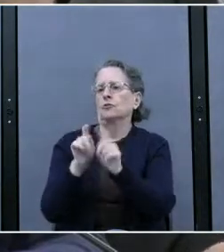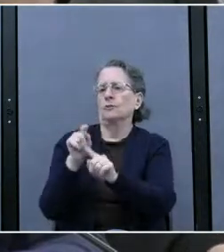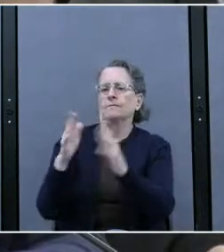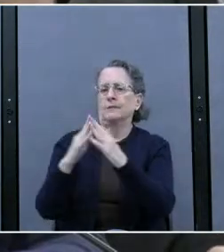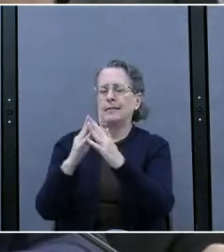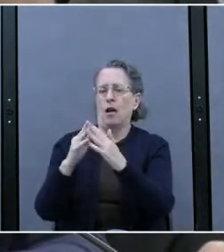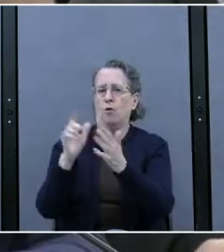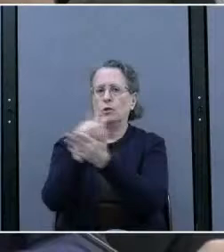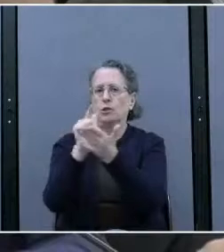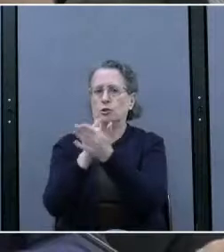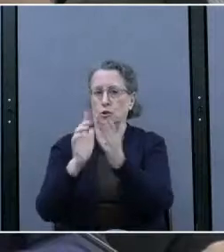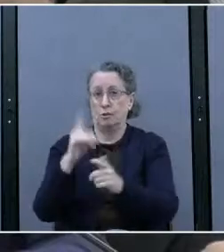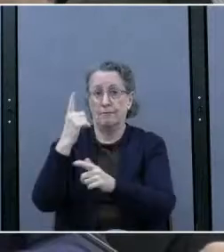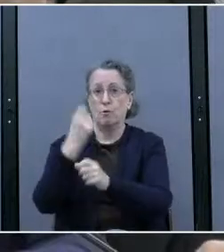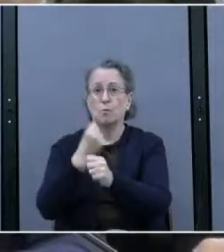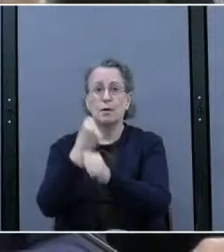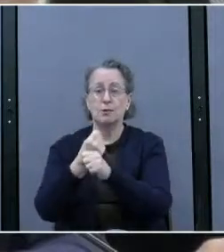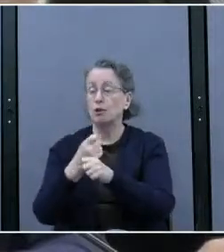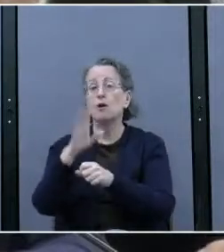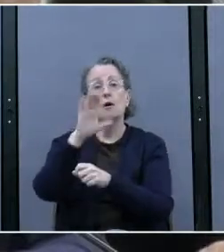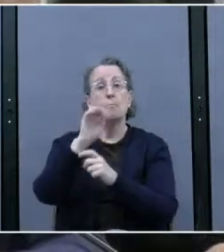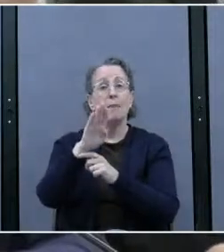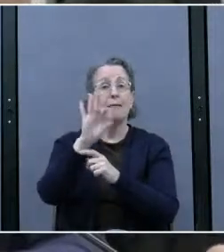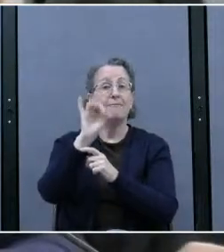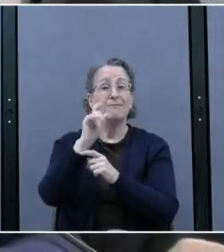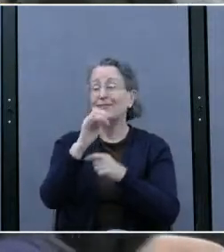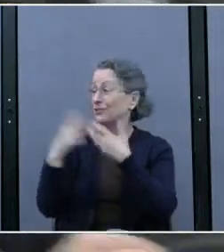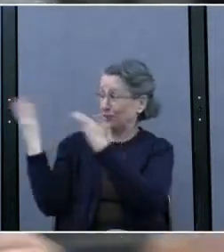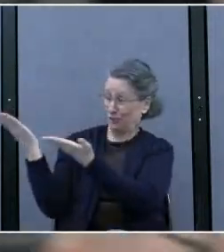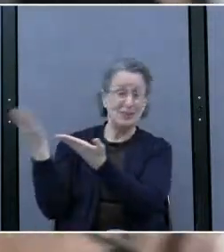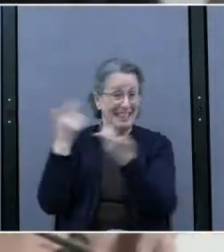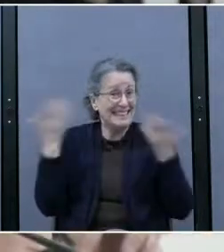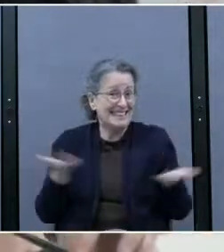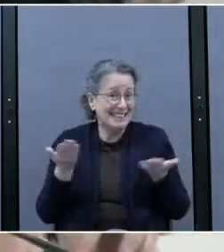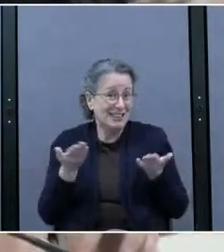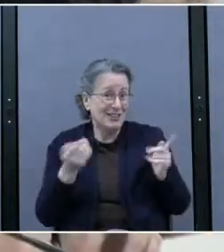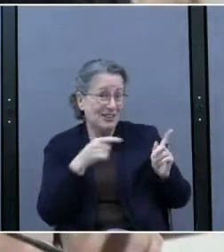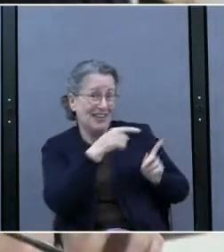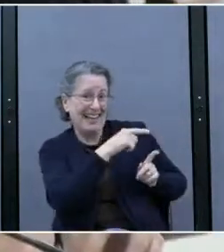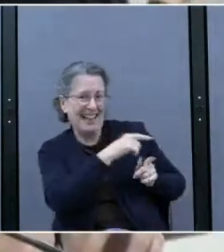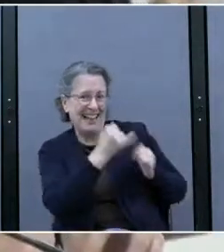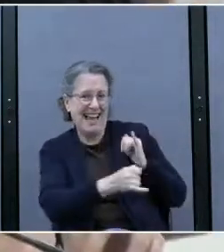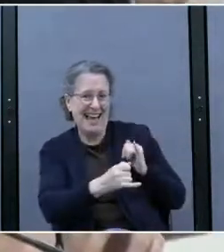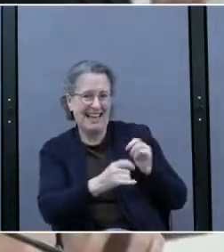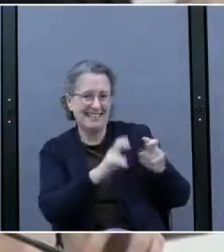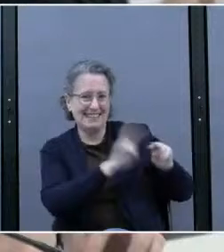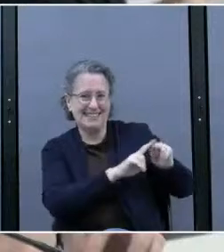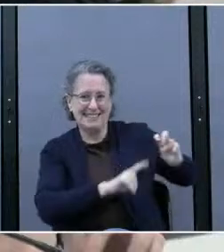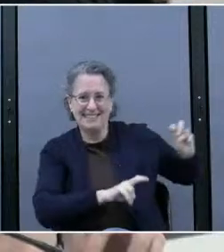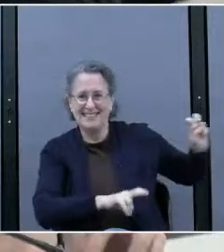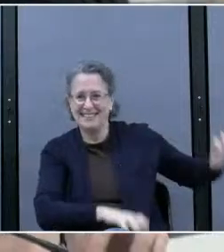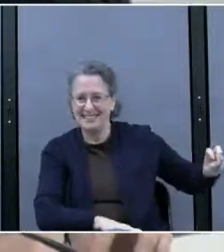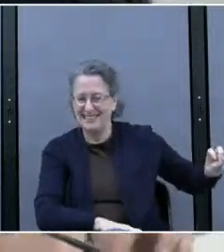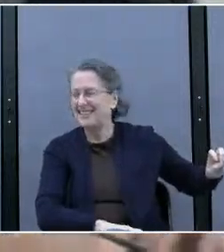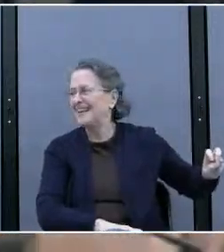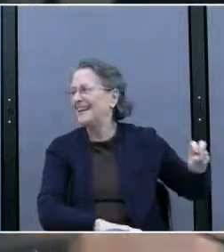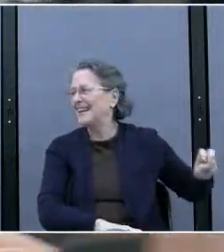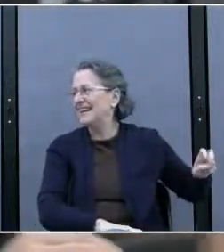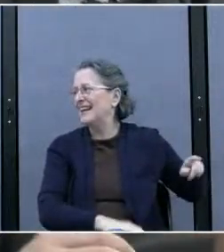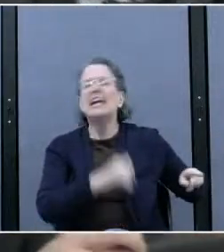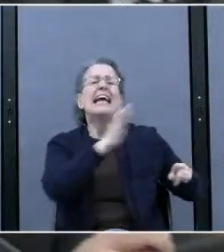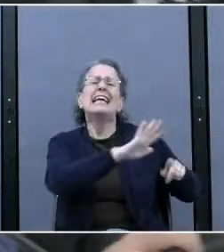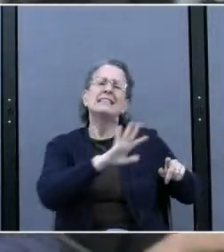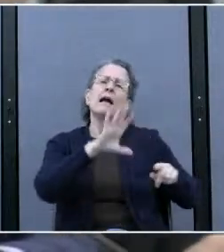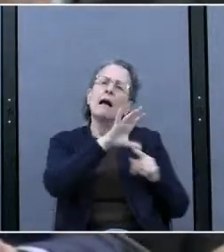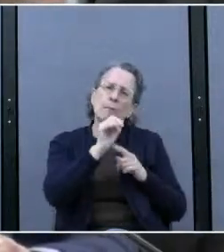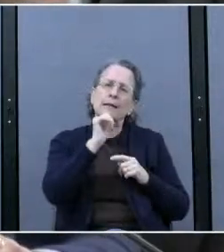year. Bob Fisher, this gentleman here is our town attorney. It's actually his firm, really, that we employ, because it's not only Bob that does that.